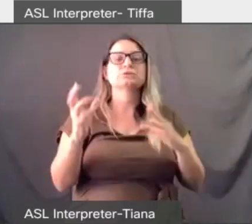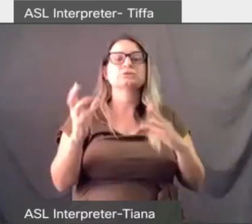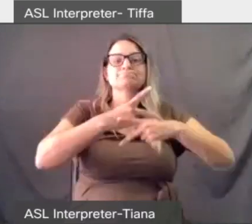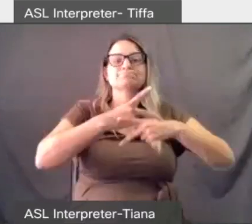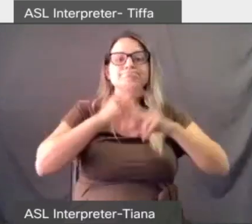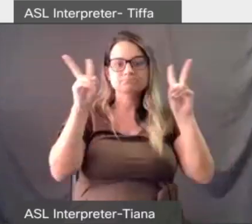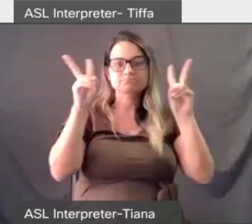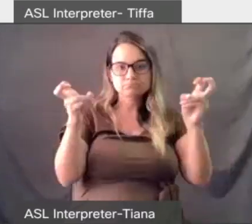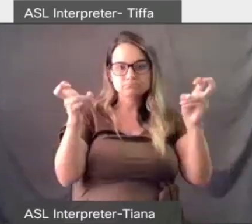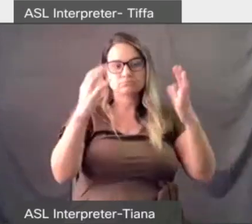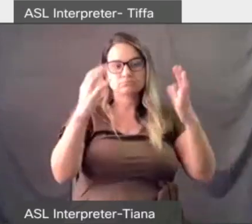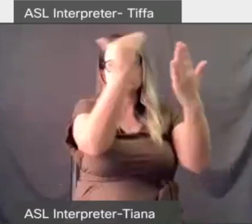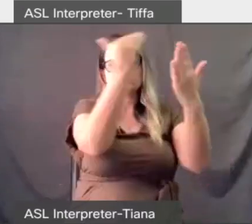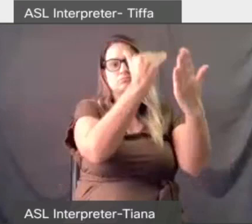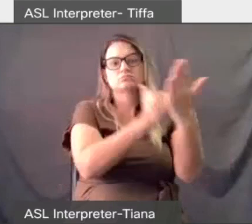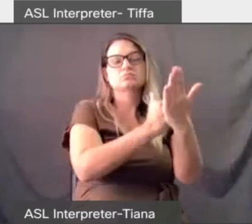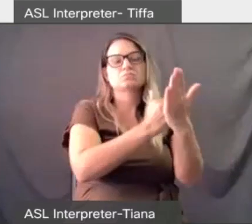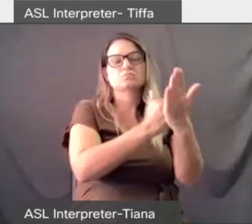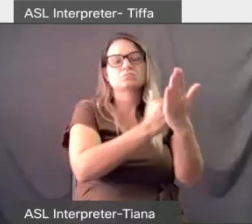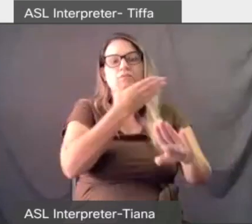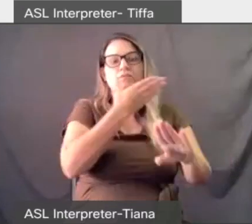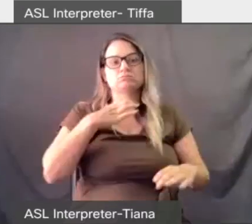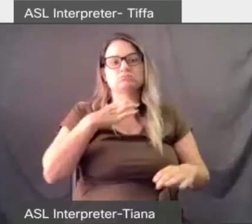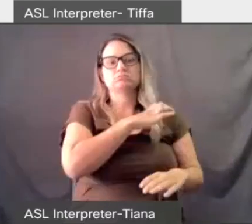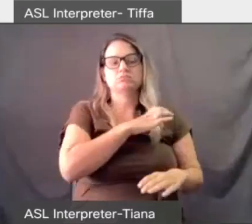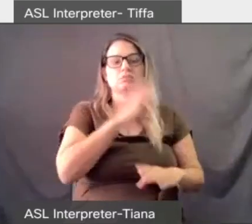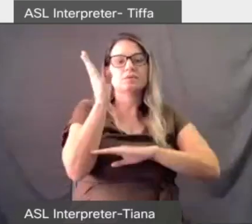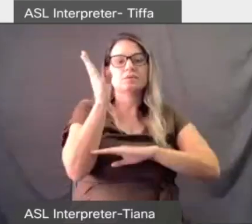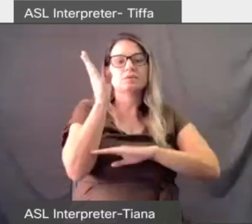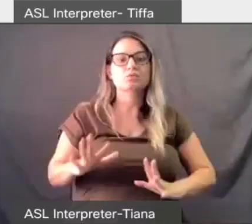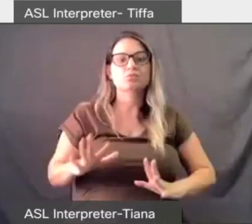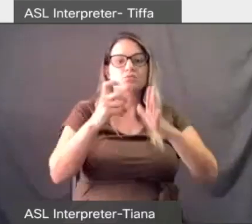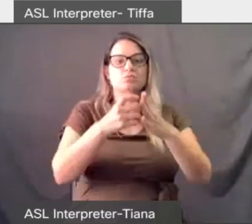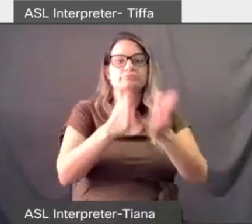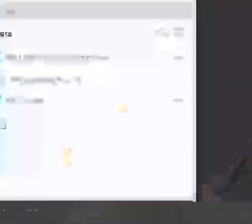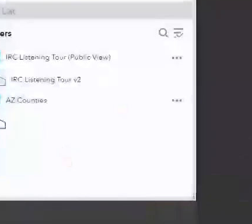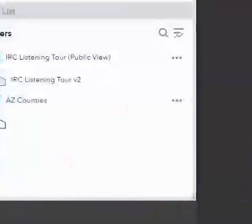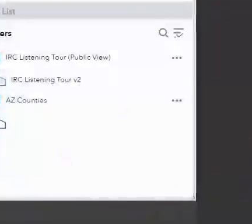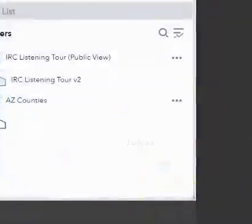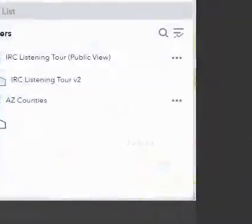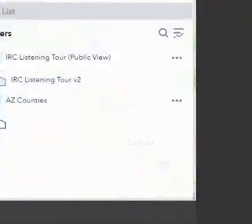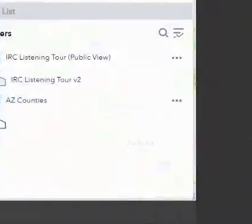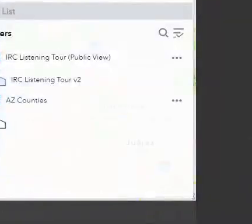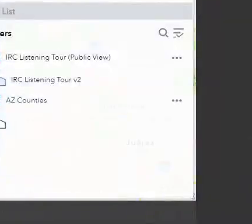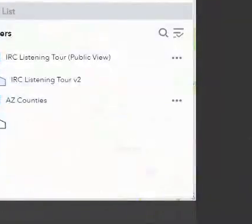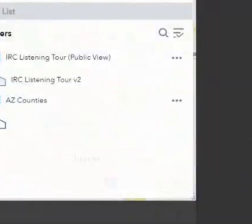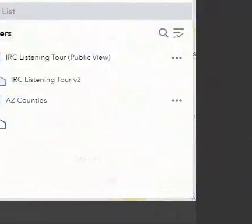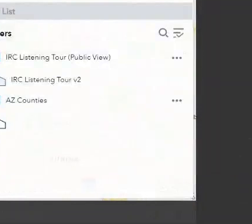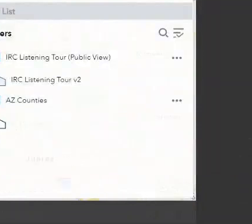agenda, which is before the commission. Speakers are also requested to limit their comments to approximately